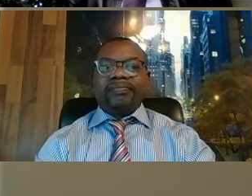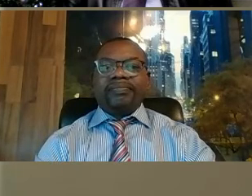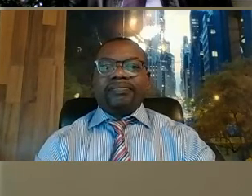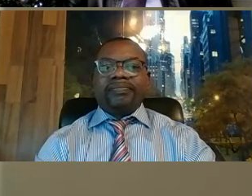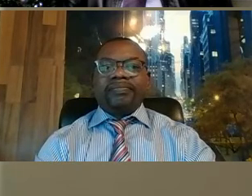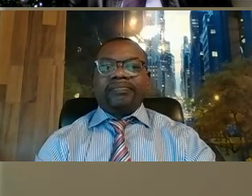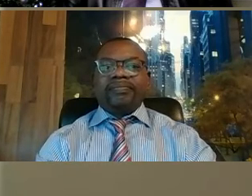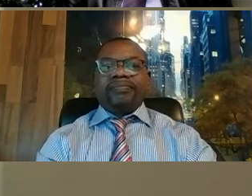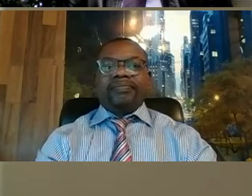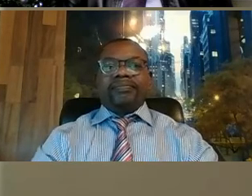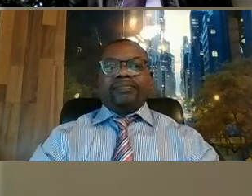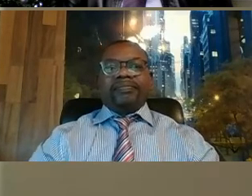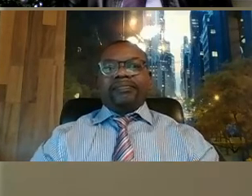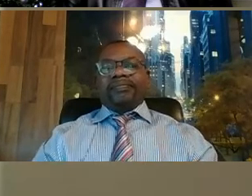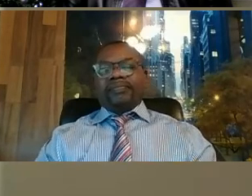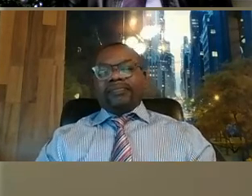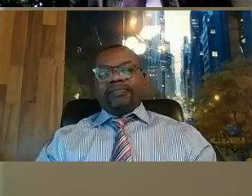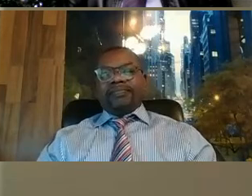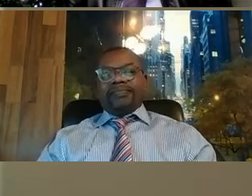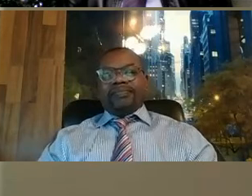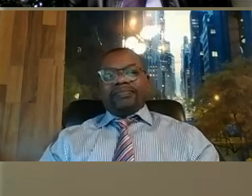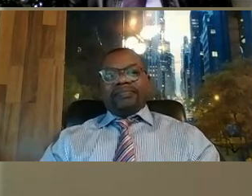its commitment to a brighter future.